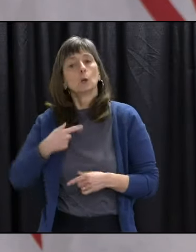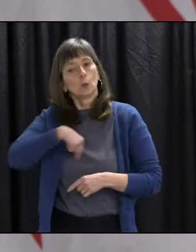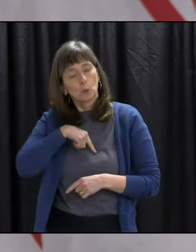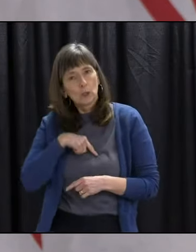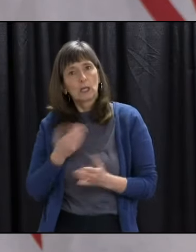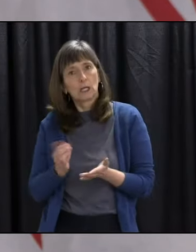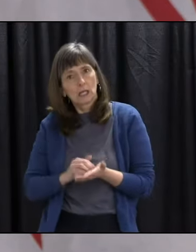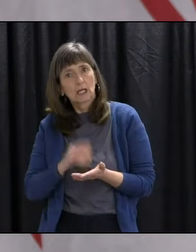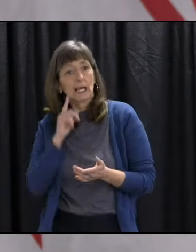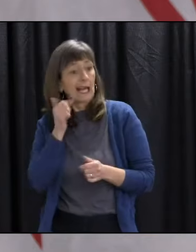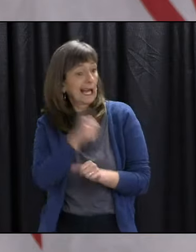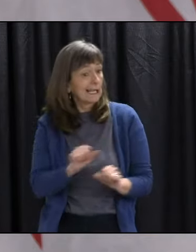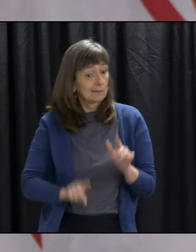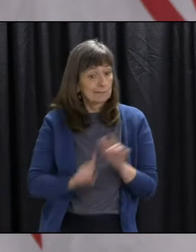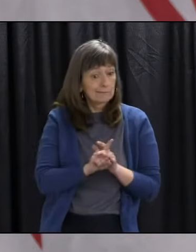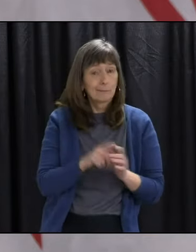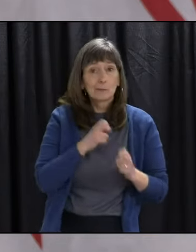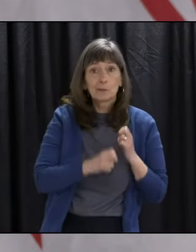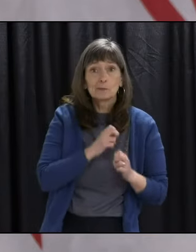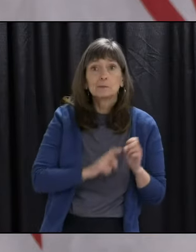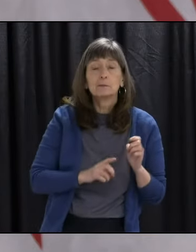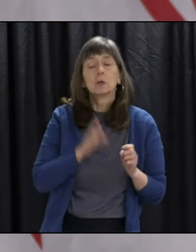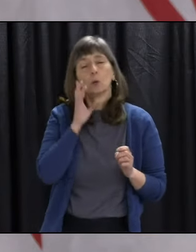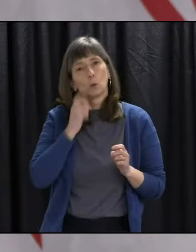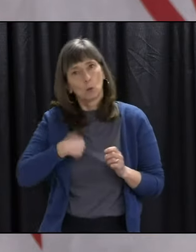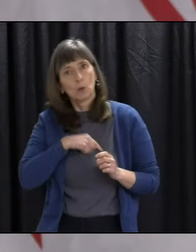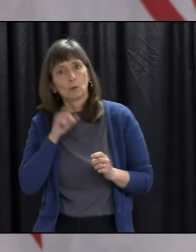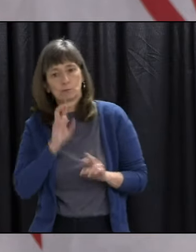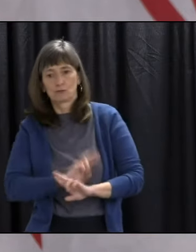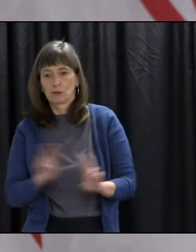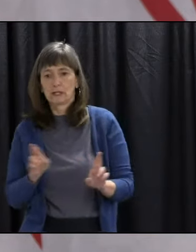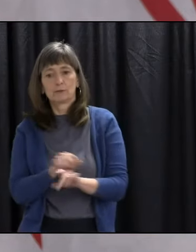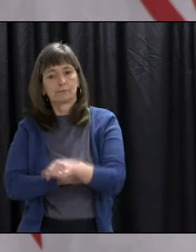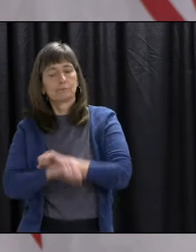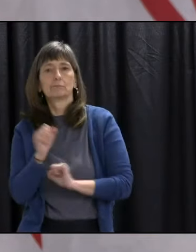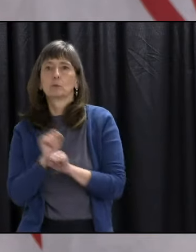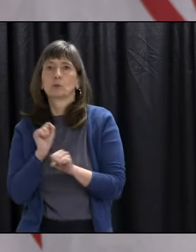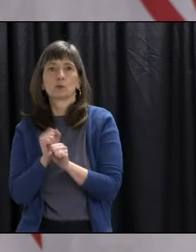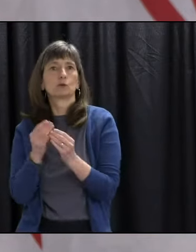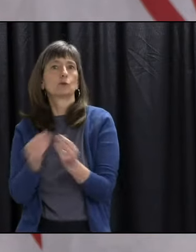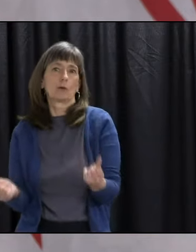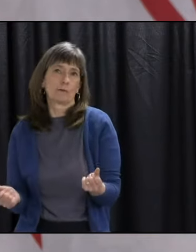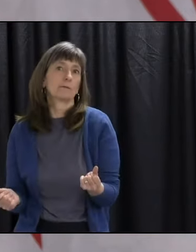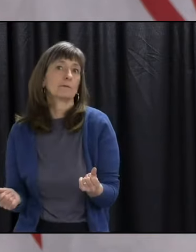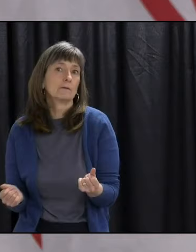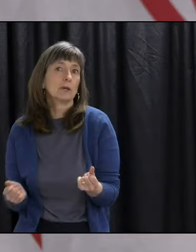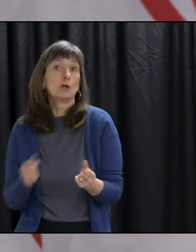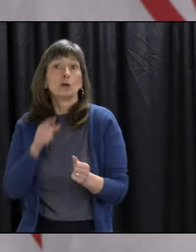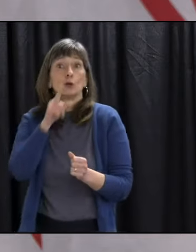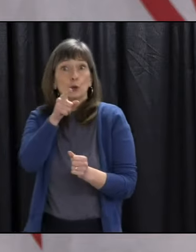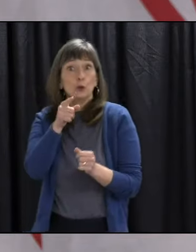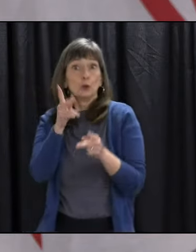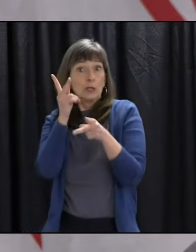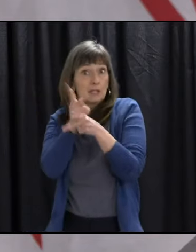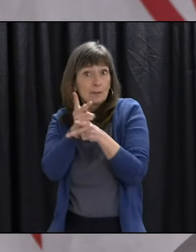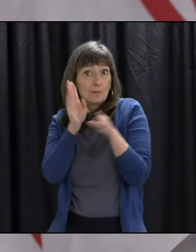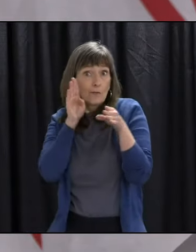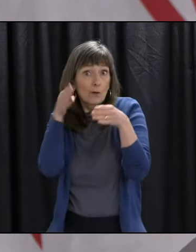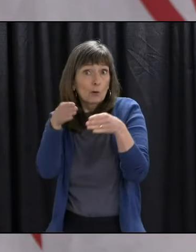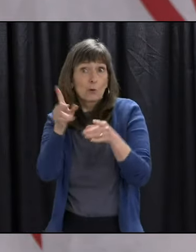to respond to all the issues that come up during this crisis. So stay focused on the